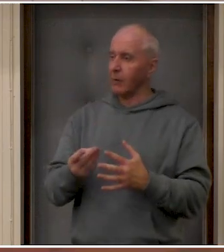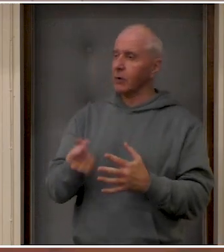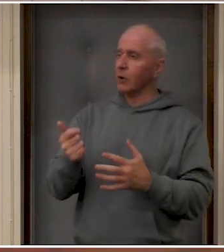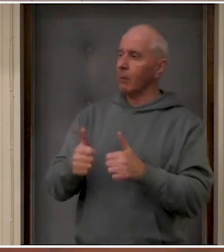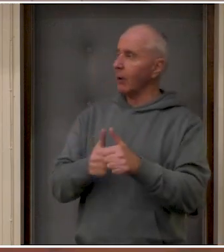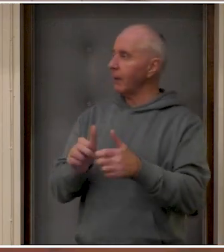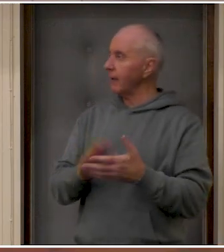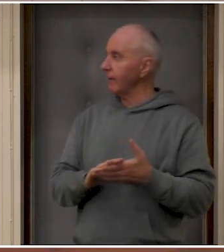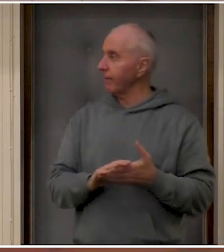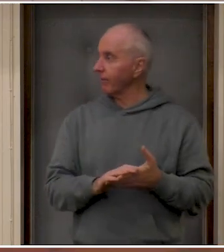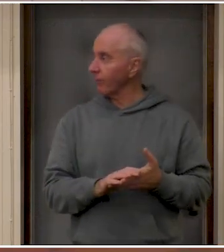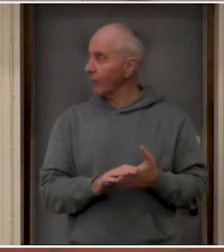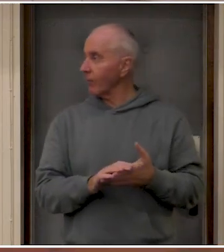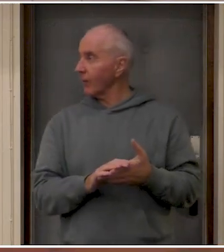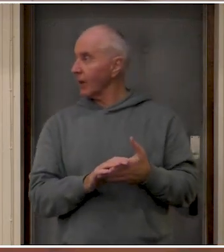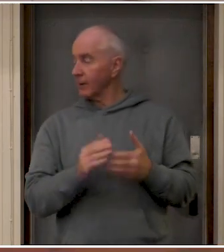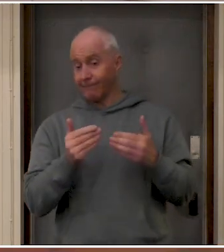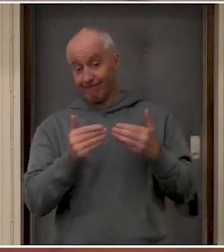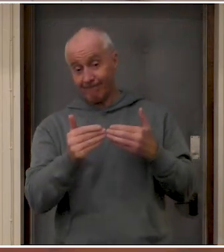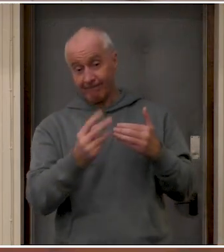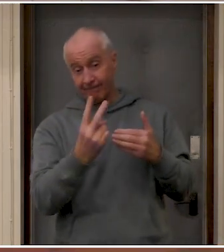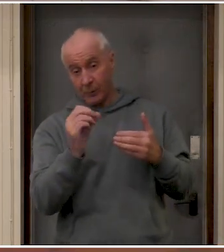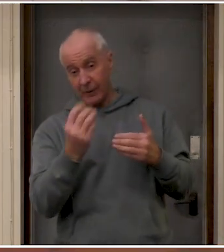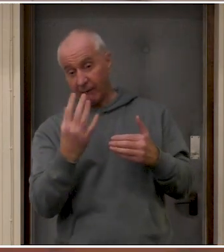we're sort of 9 years closer to 2050 by that point.